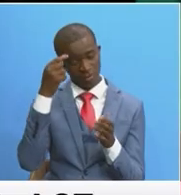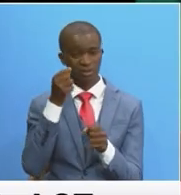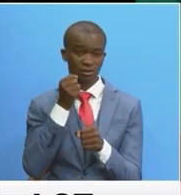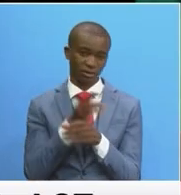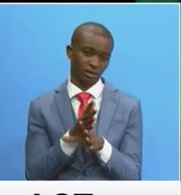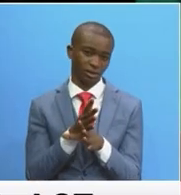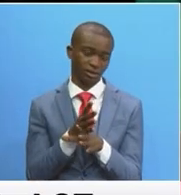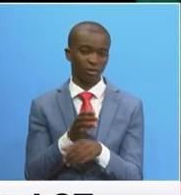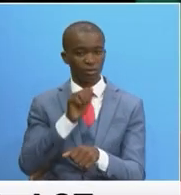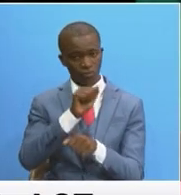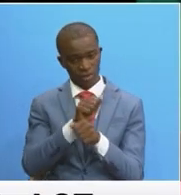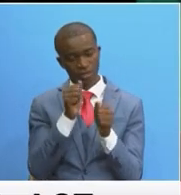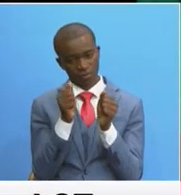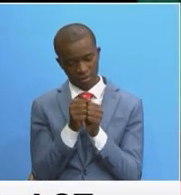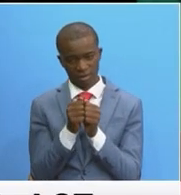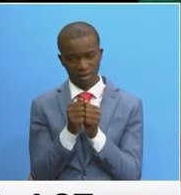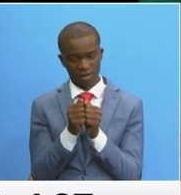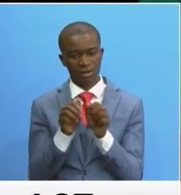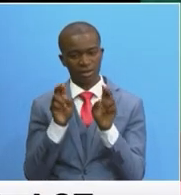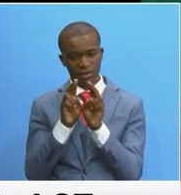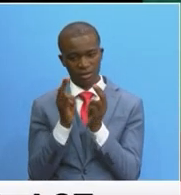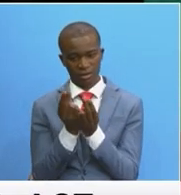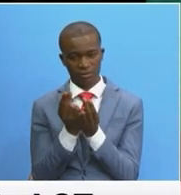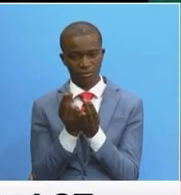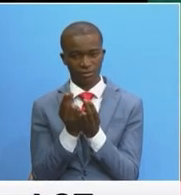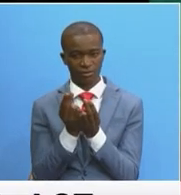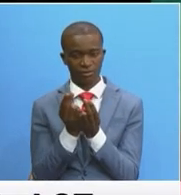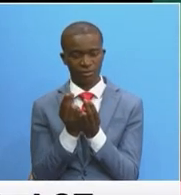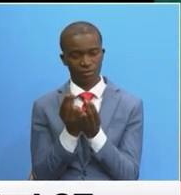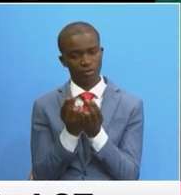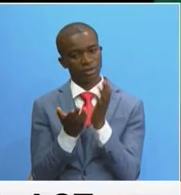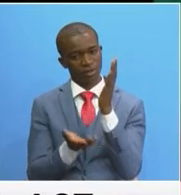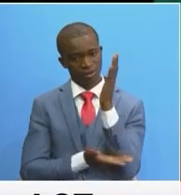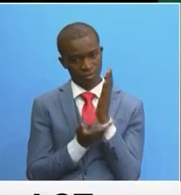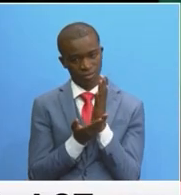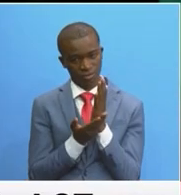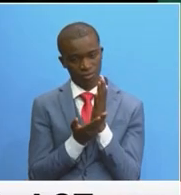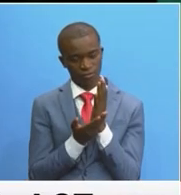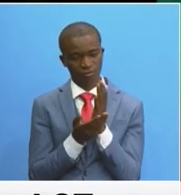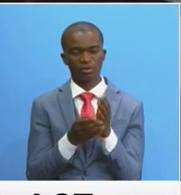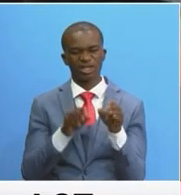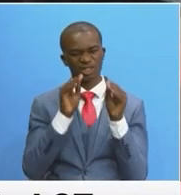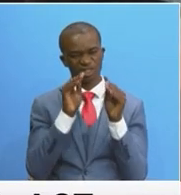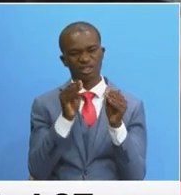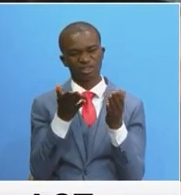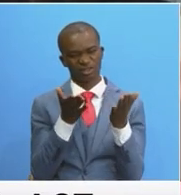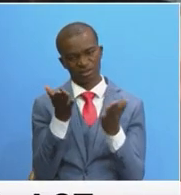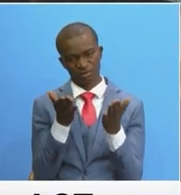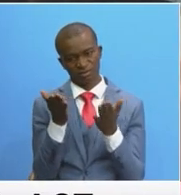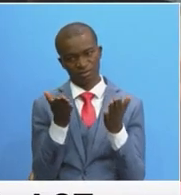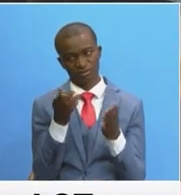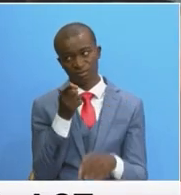to work with the unions in order to improve the conditions of service. Bupe